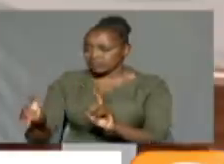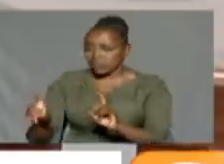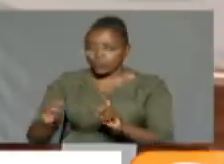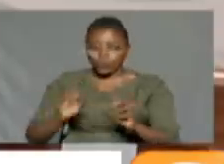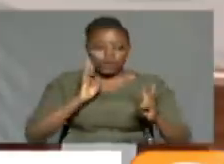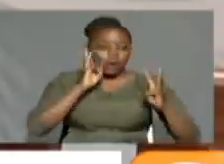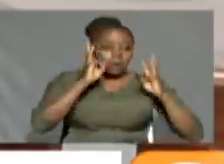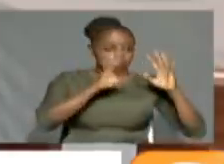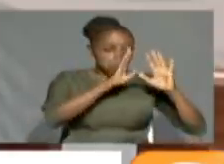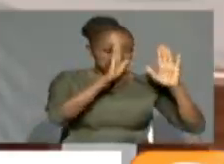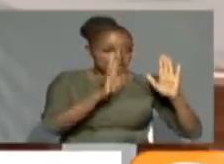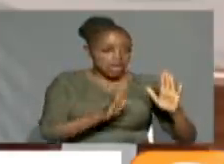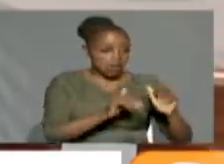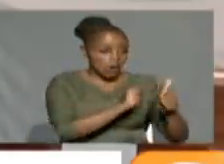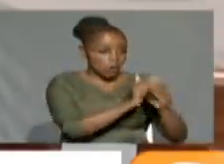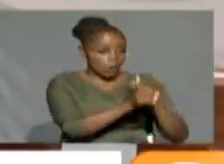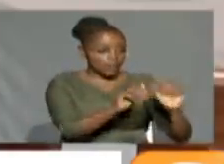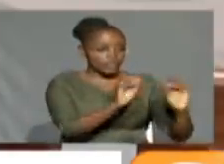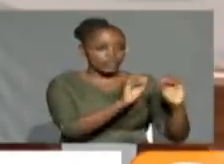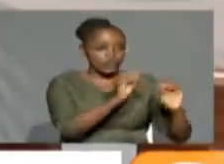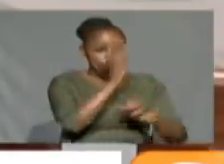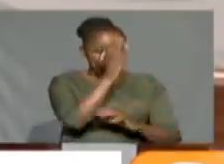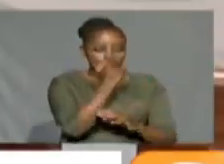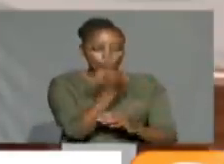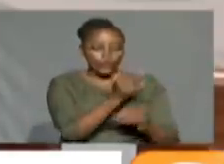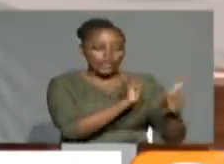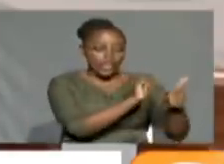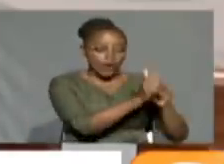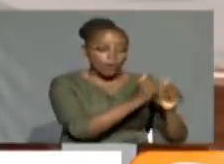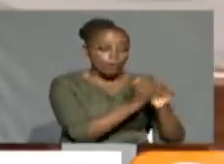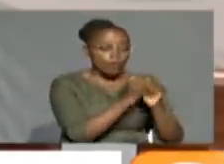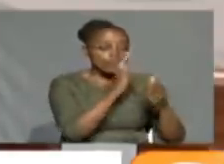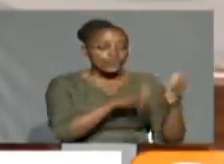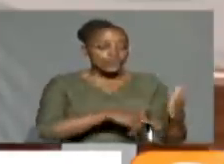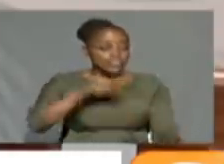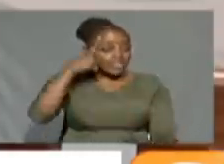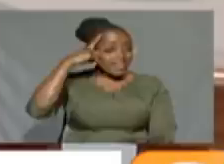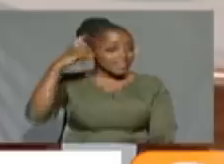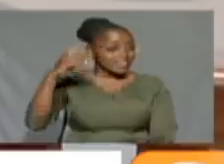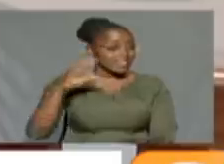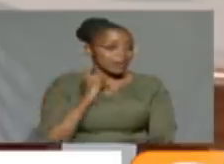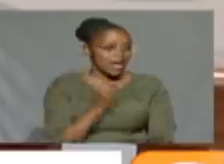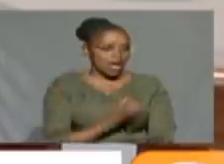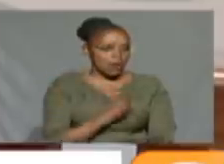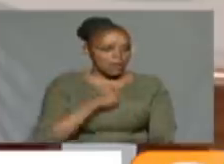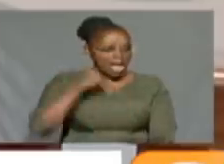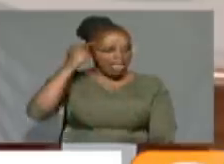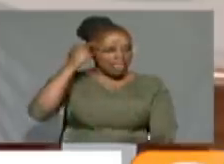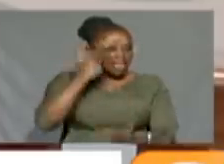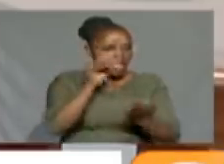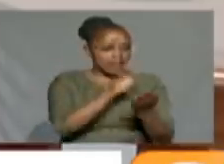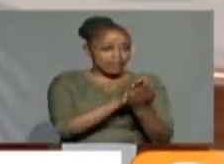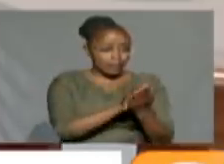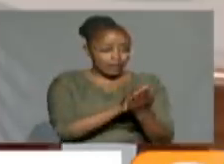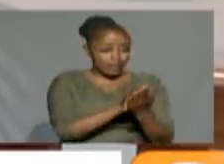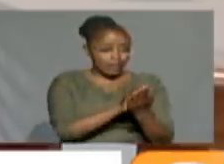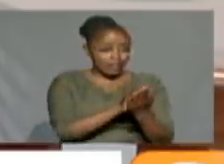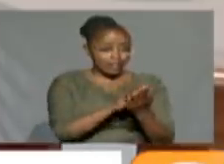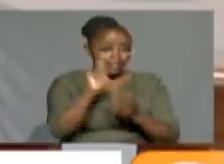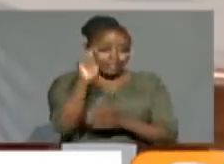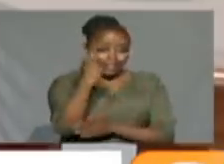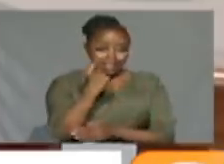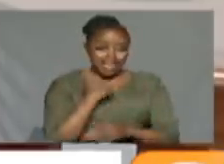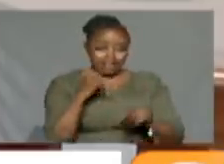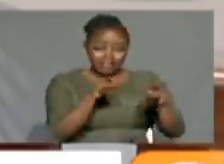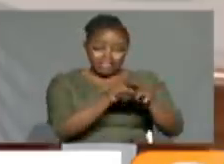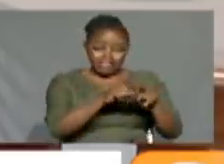worried about competition because we only compete with our dream. And I don't think there is any bank in this country that carries the